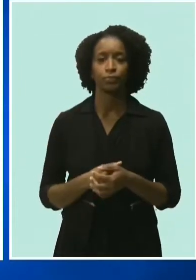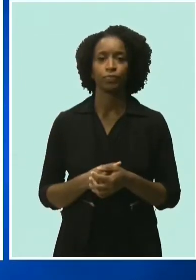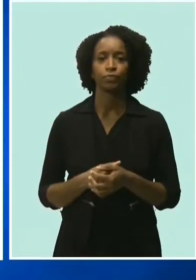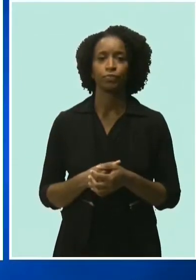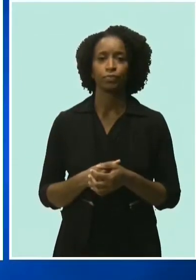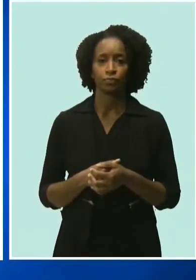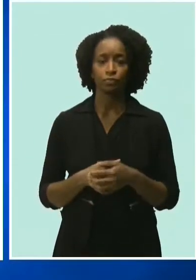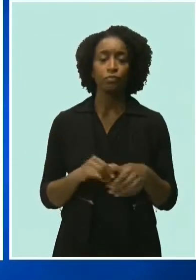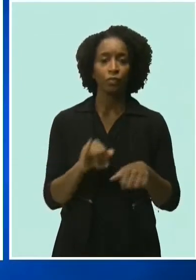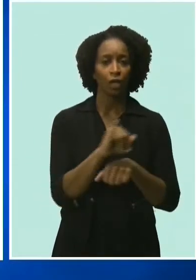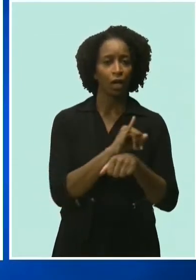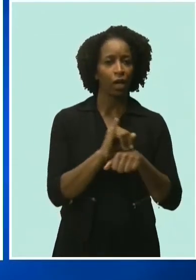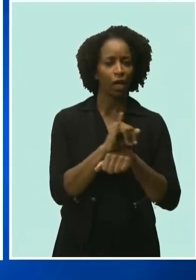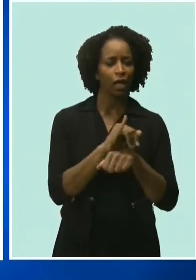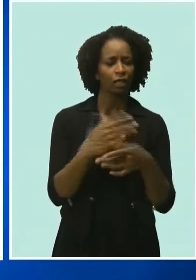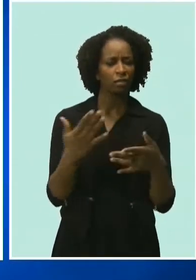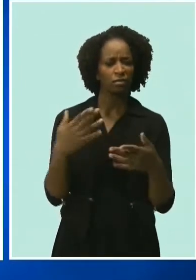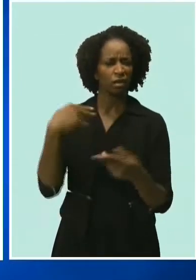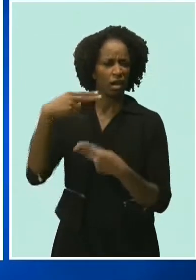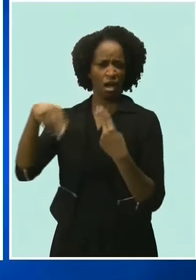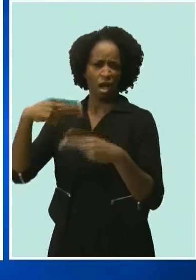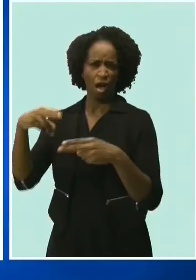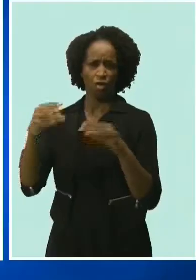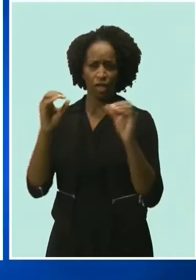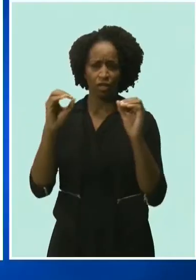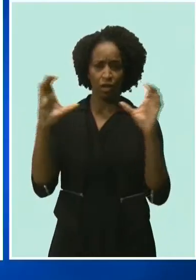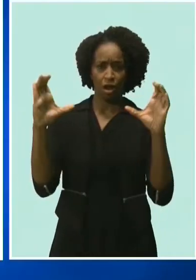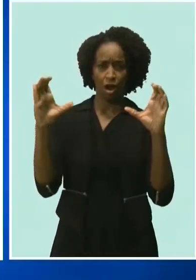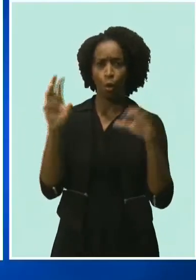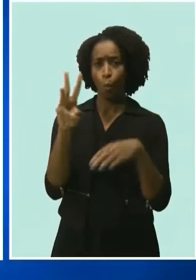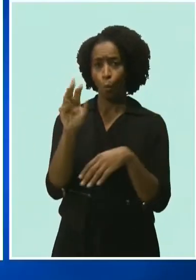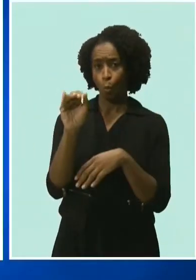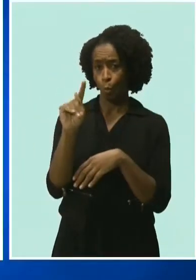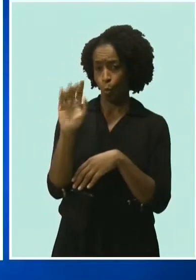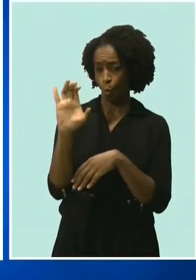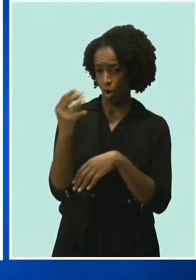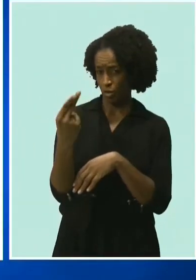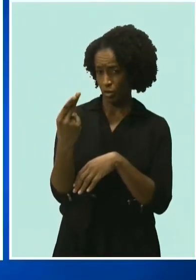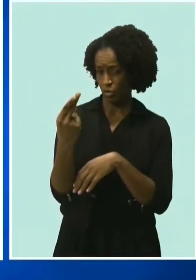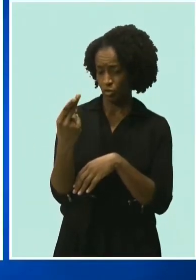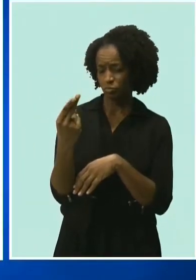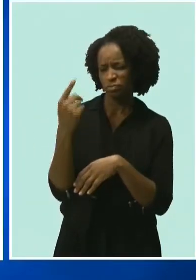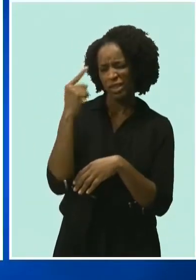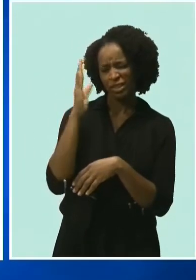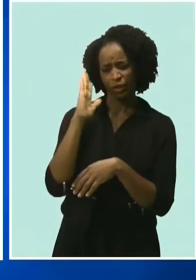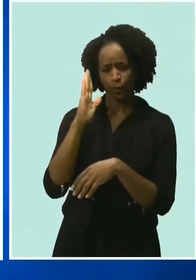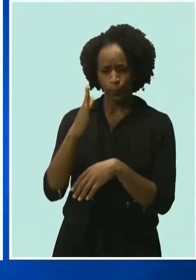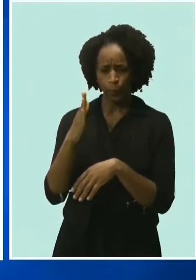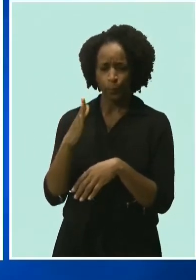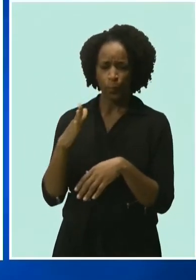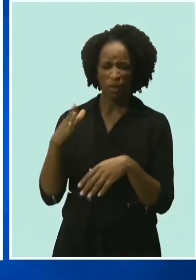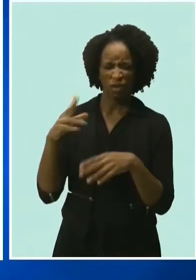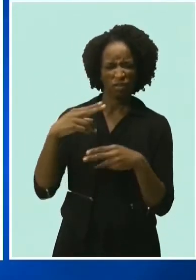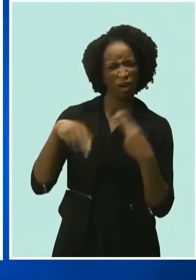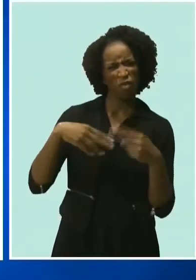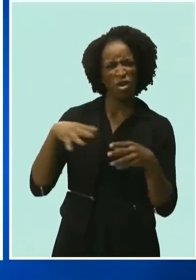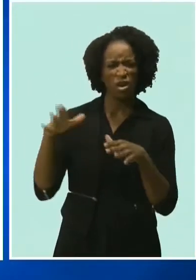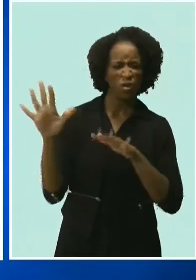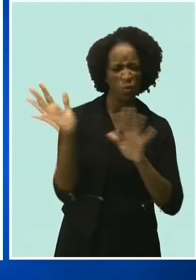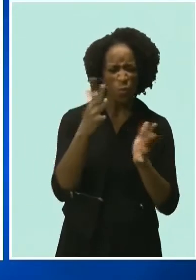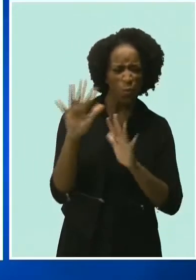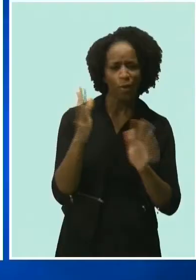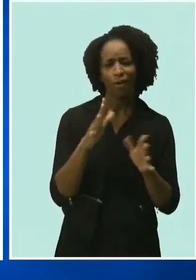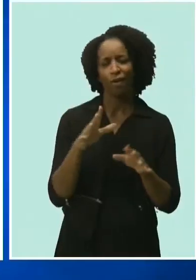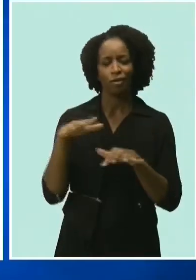a hurricane watch, which means that we are expecting hurricane conditions within 48 hours. Now, what can